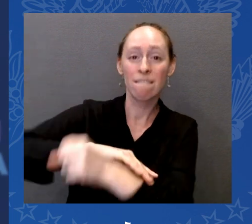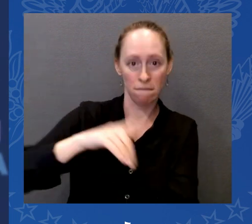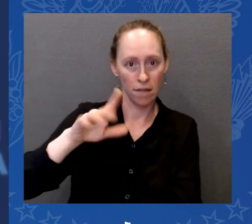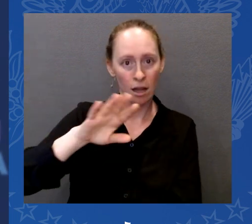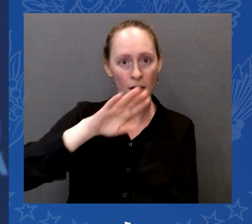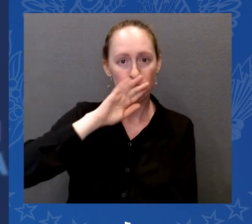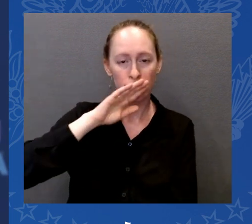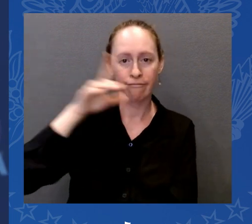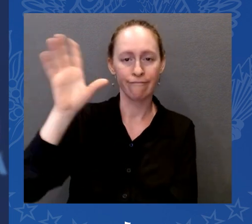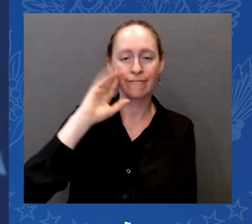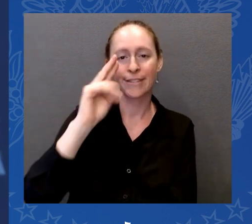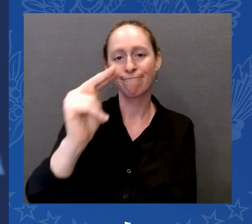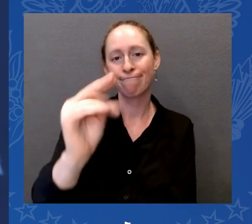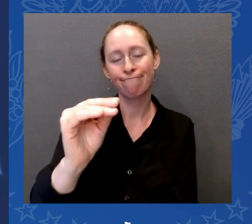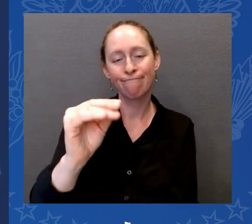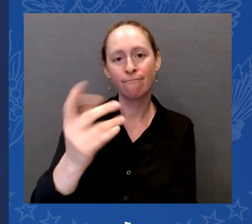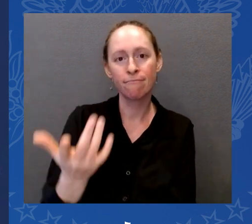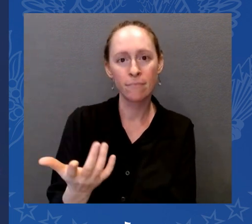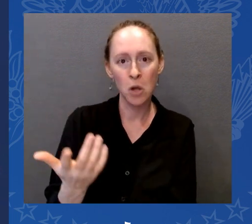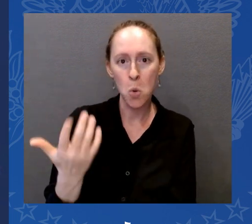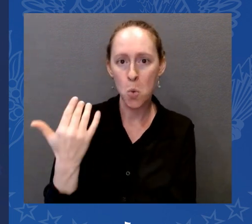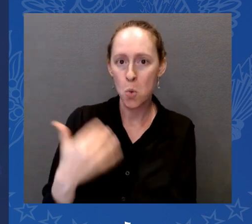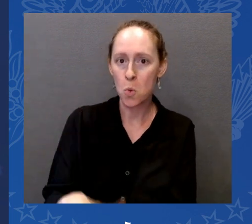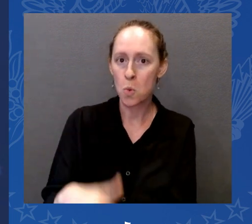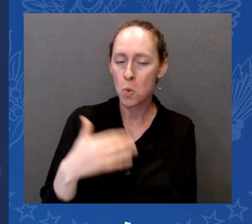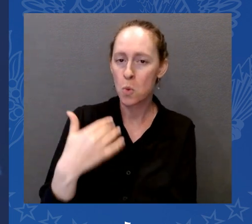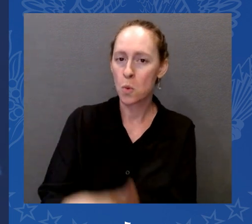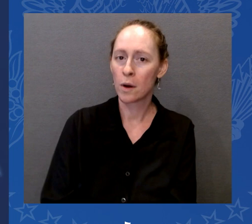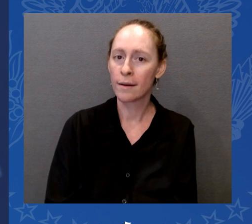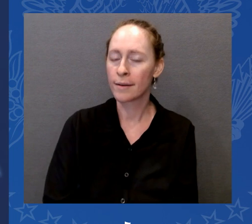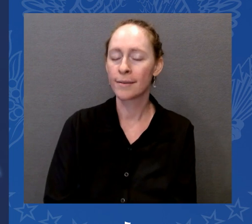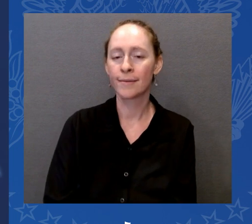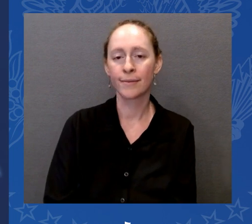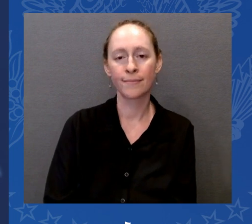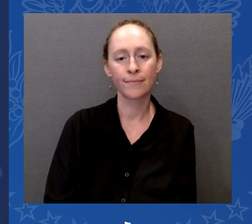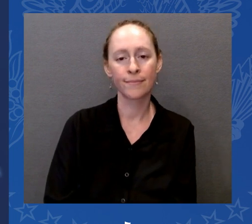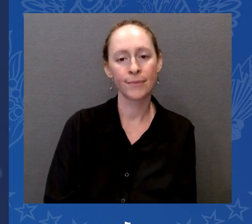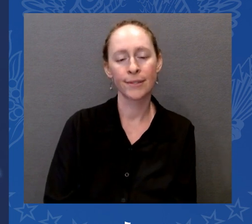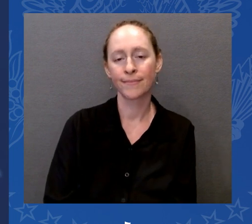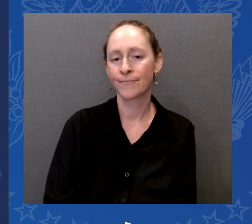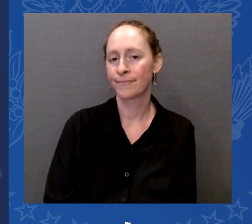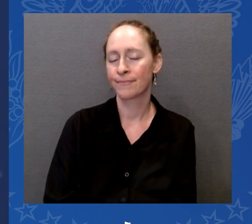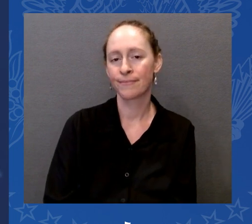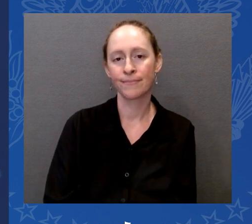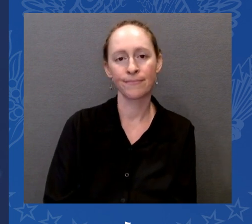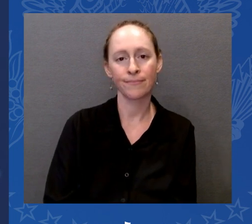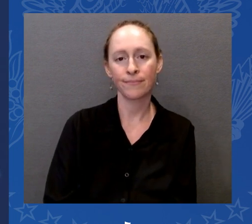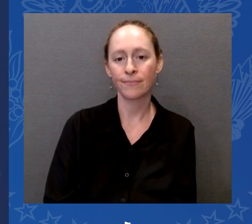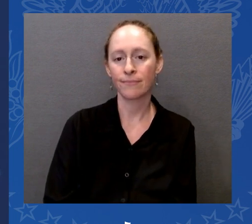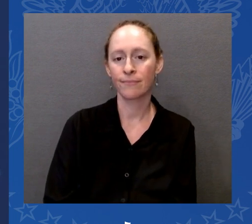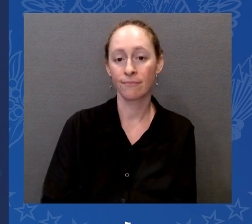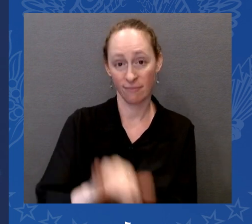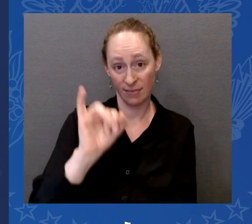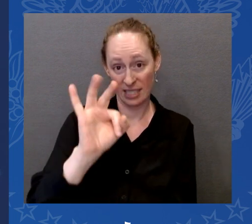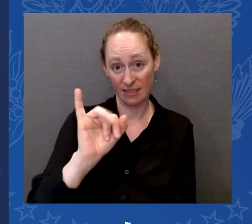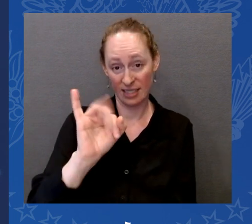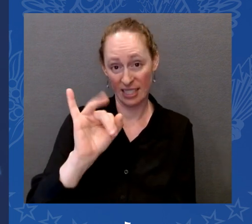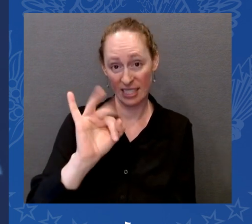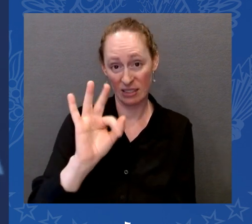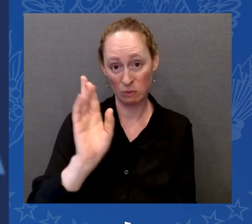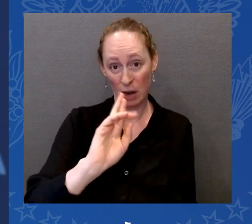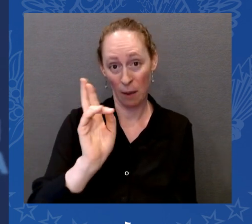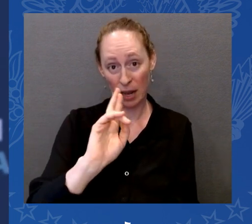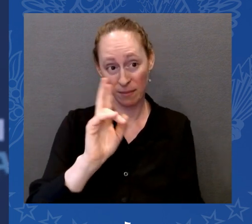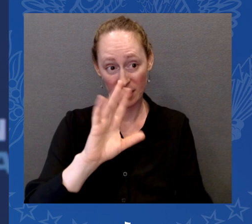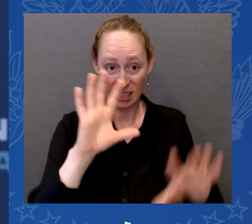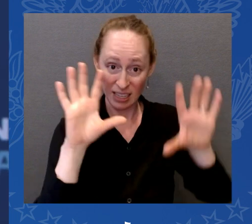These protections are gone as well if the Republicans get their way, if Kevin gets his way in the Republican Congress. Tax credits